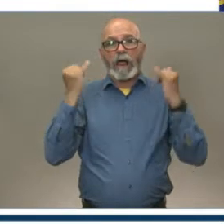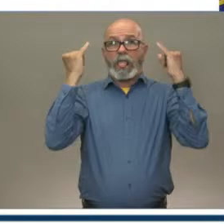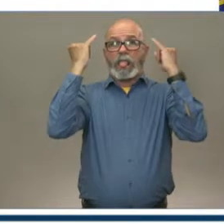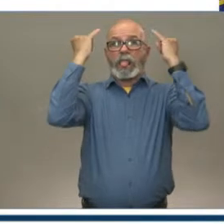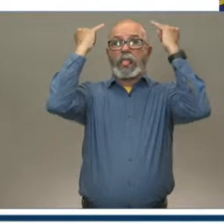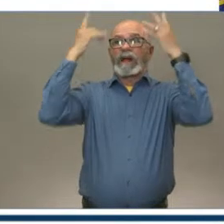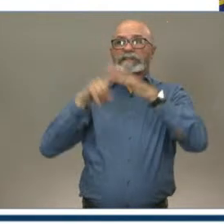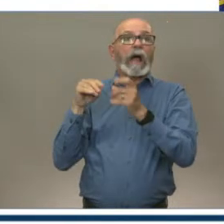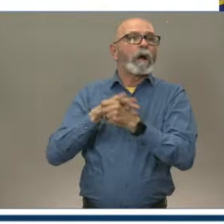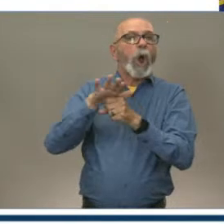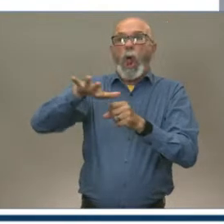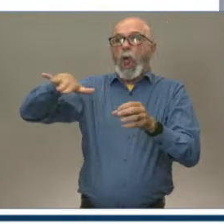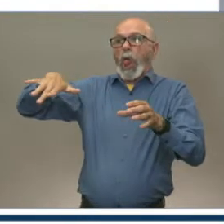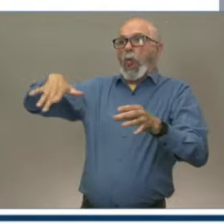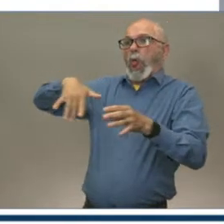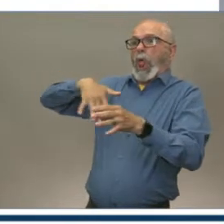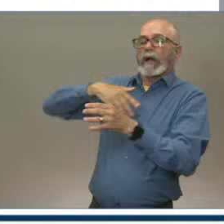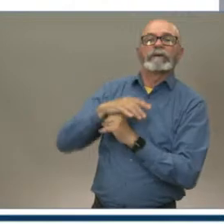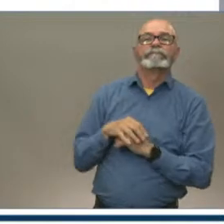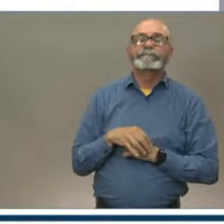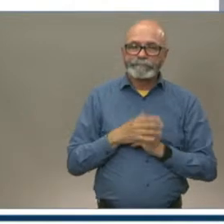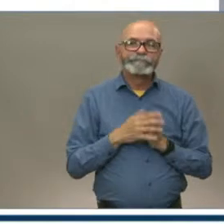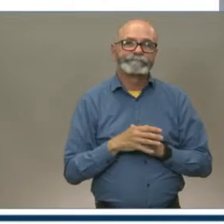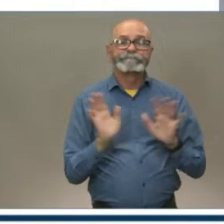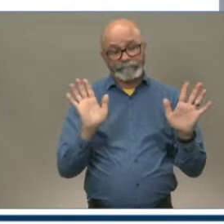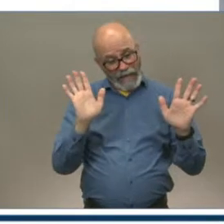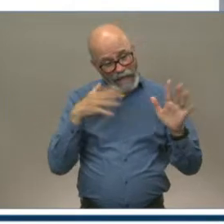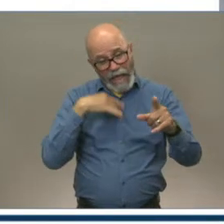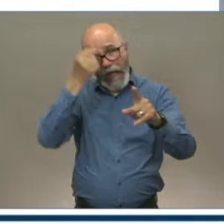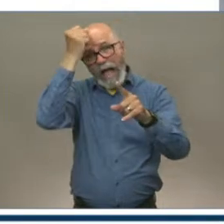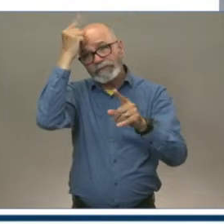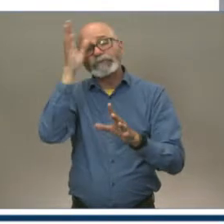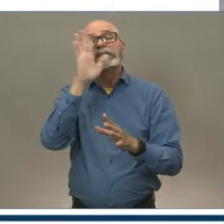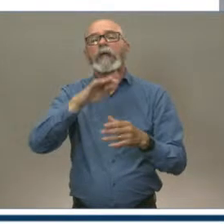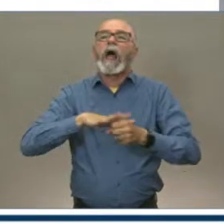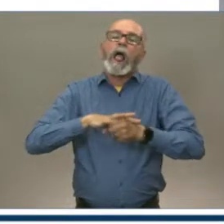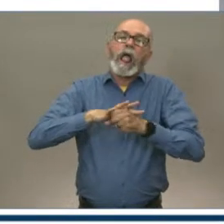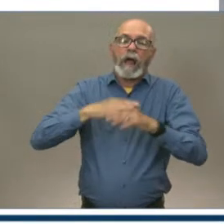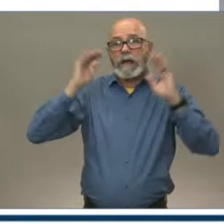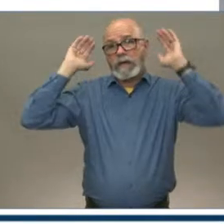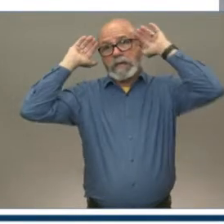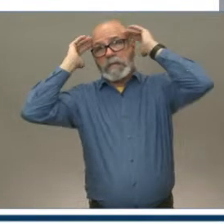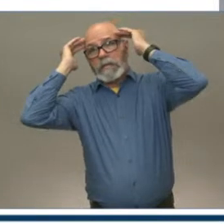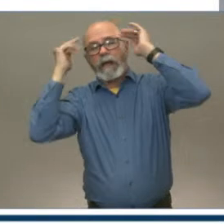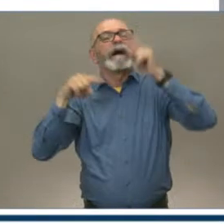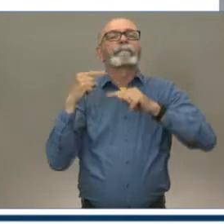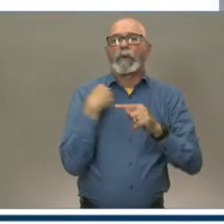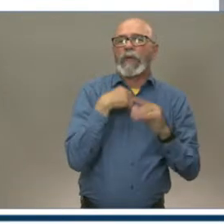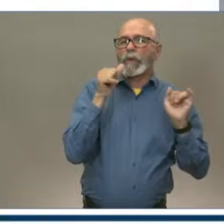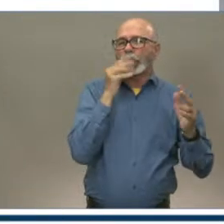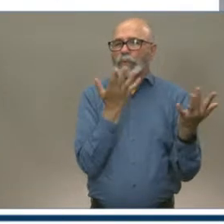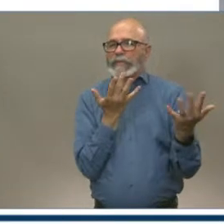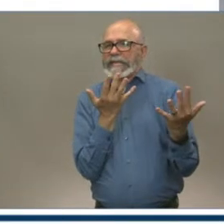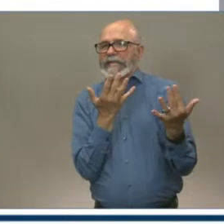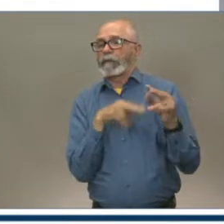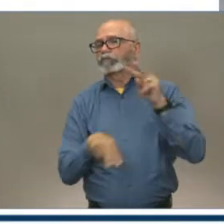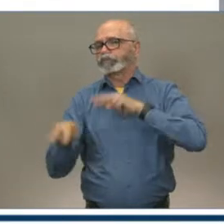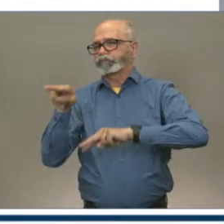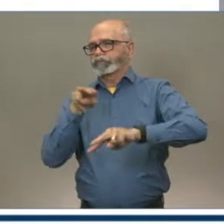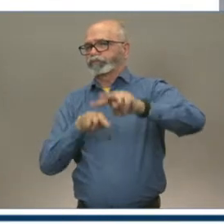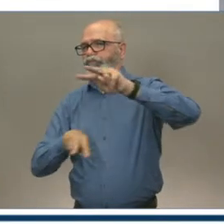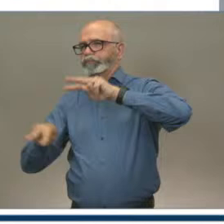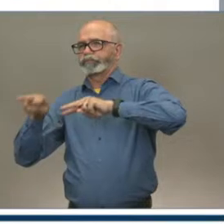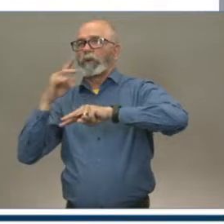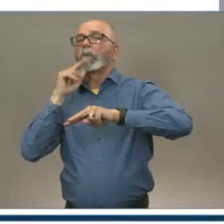certainly understand the worry, and we're going to continue to make sure that we're acting swiftly. So we've gone beyond just the school and looking at families